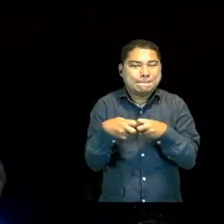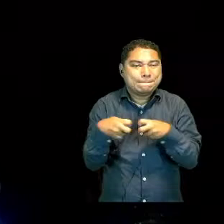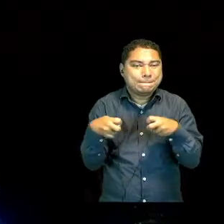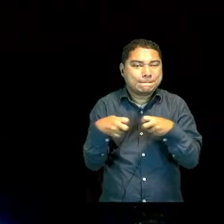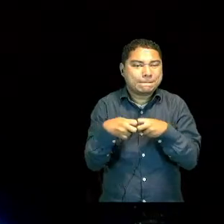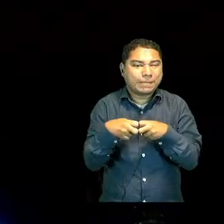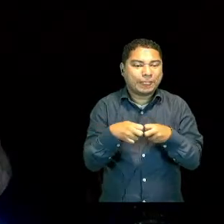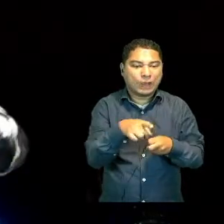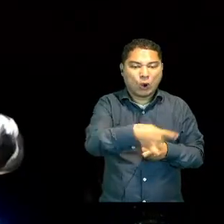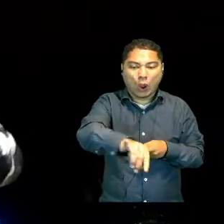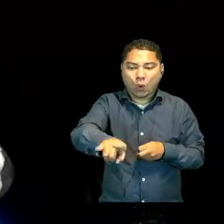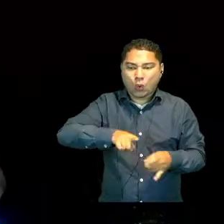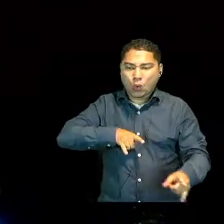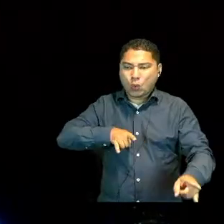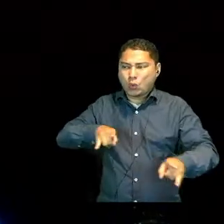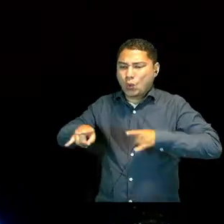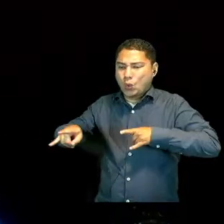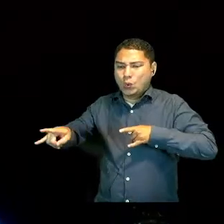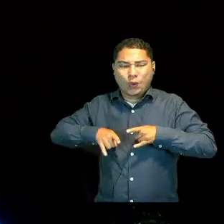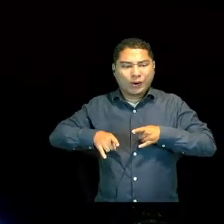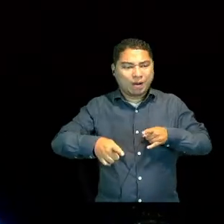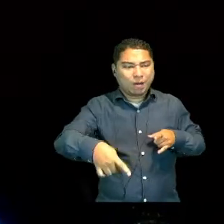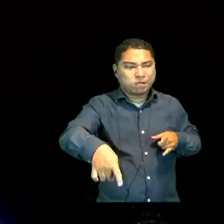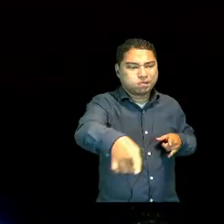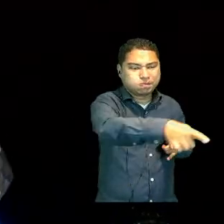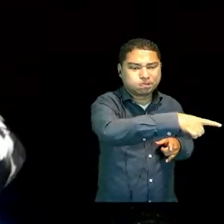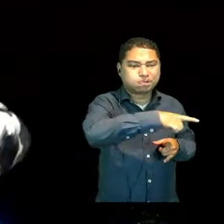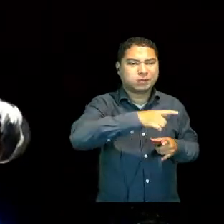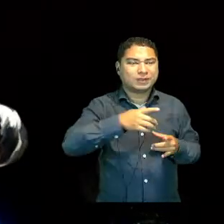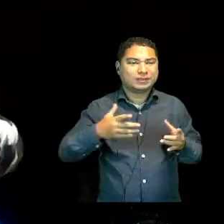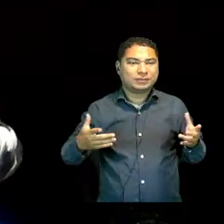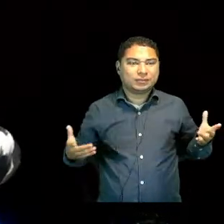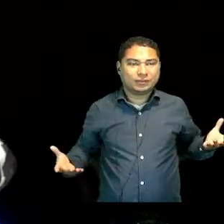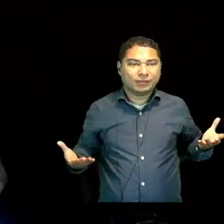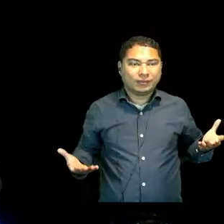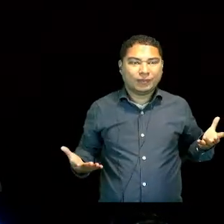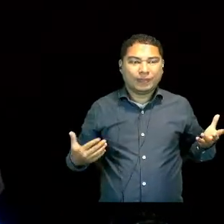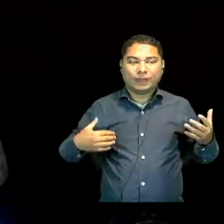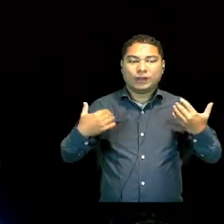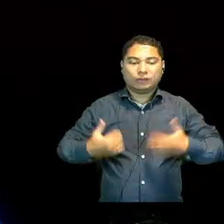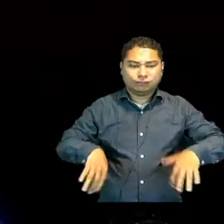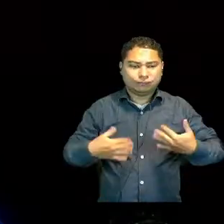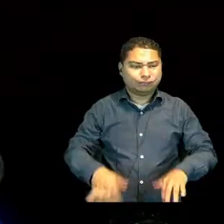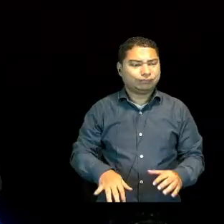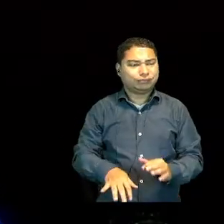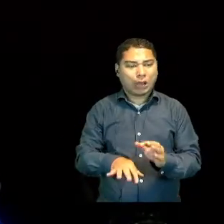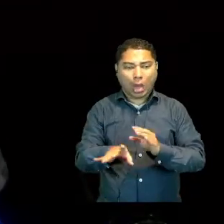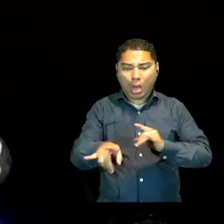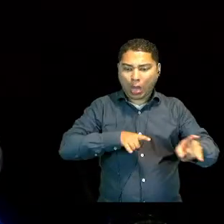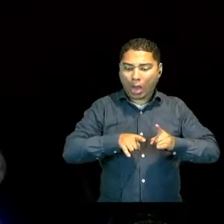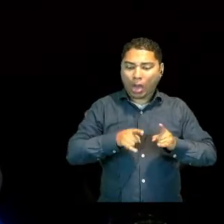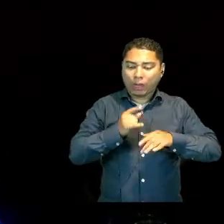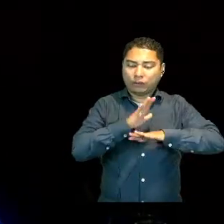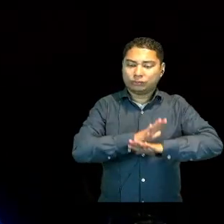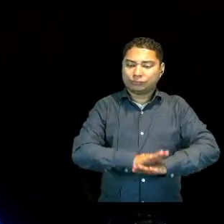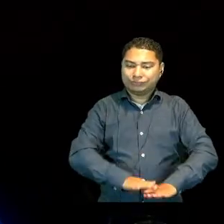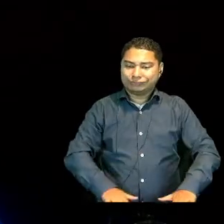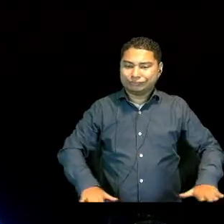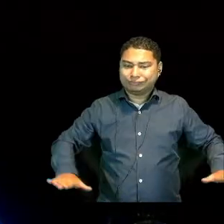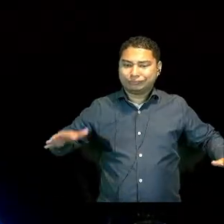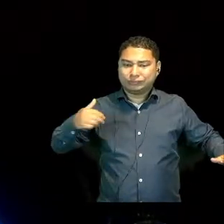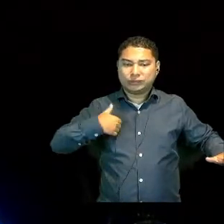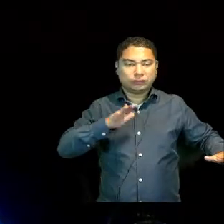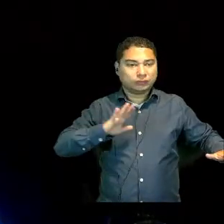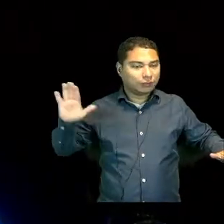temporarily lifted. It is such a relief, however temporary, to be here with you